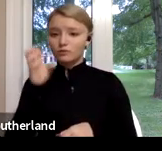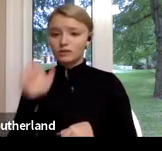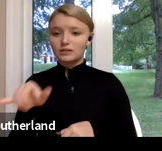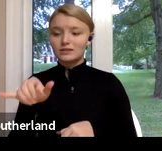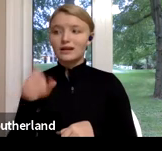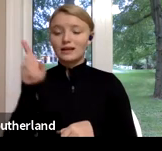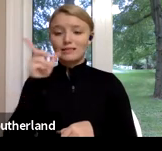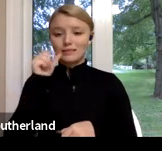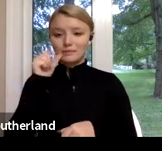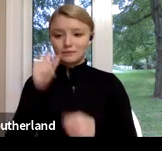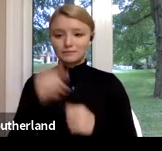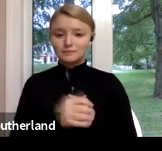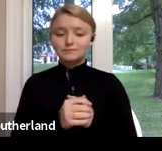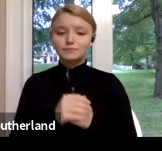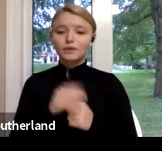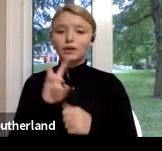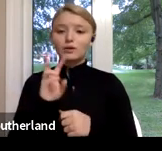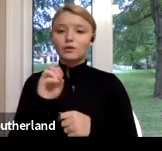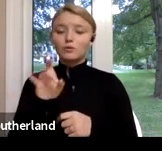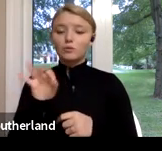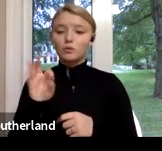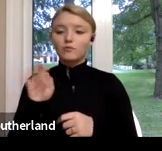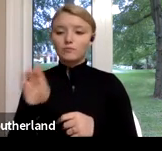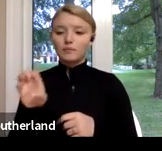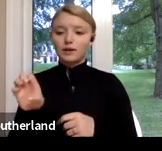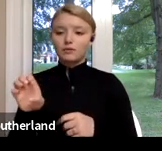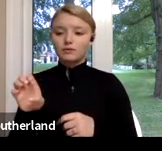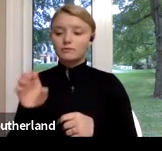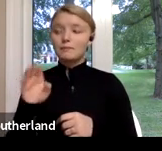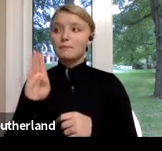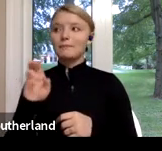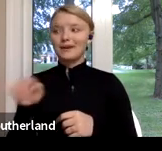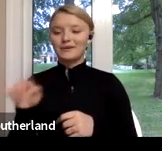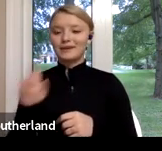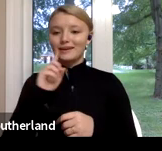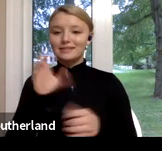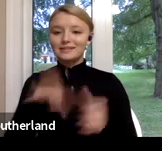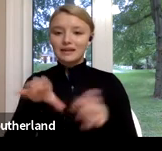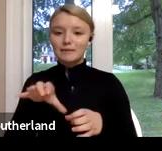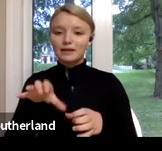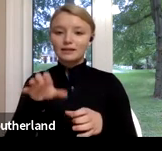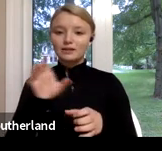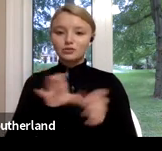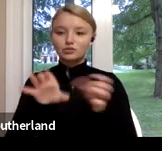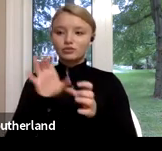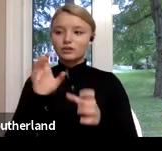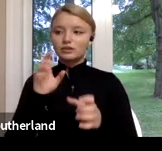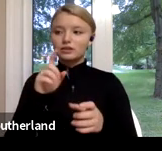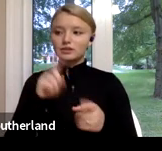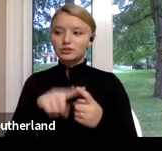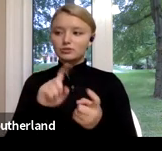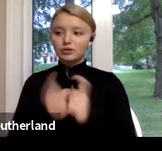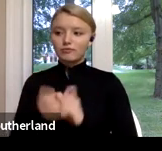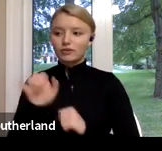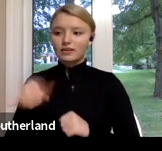Wolfberry is chemically structured to convert because of the amino acid trypsin that is in it. And that's responsible